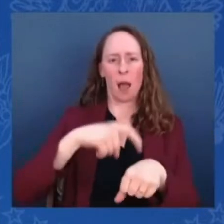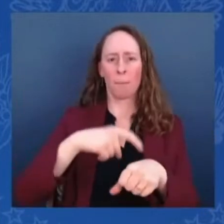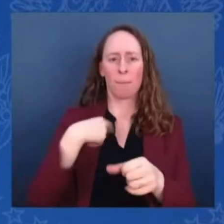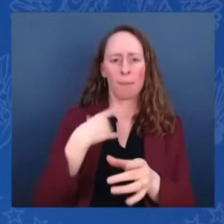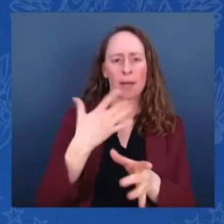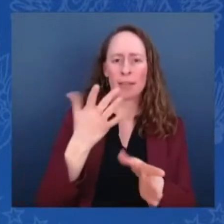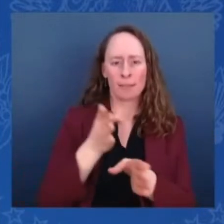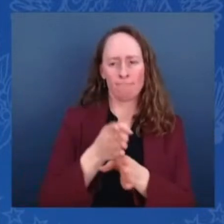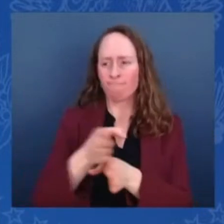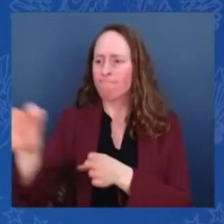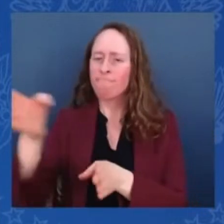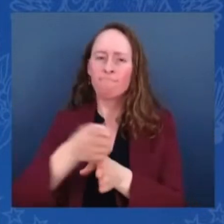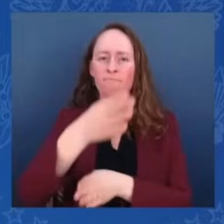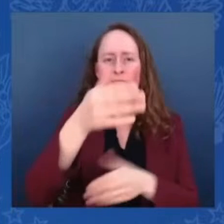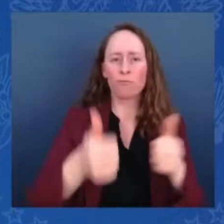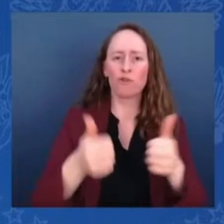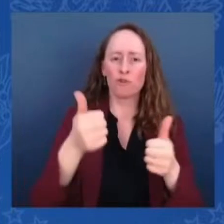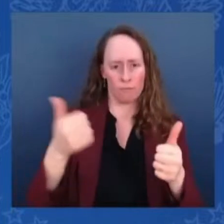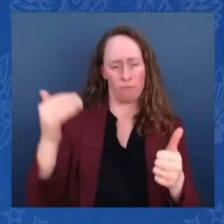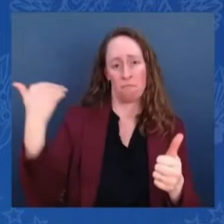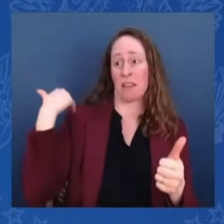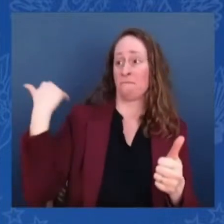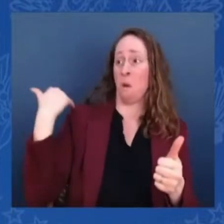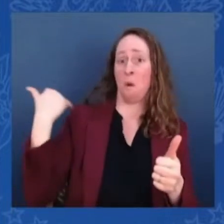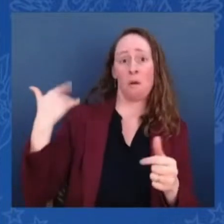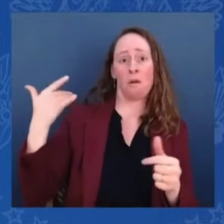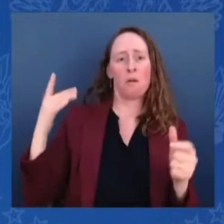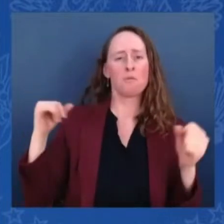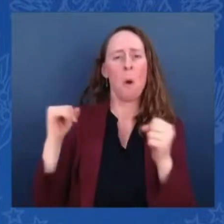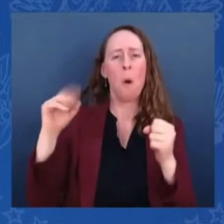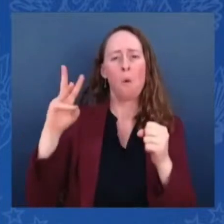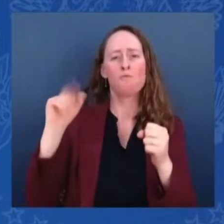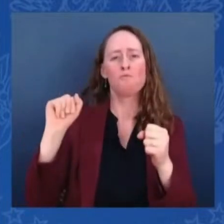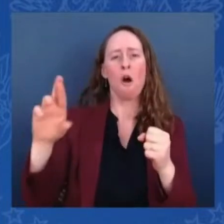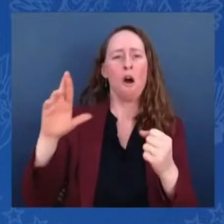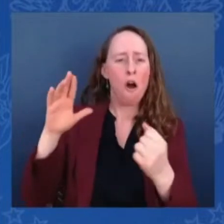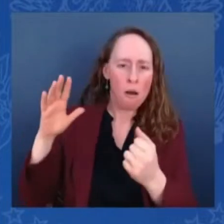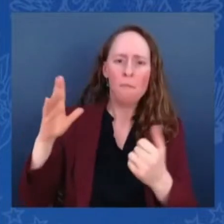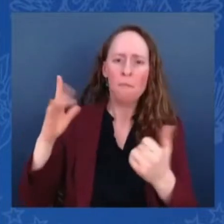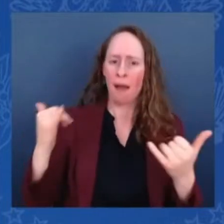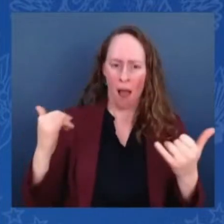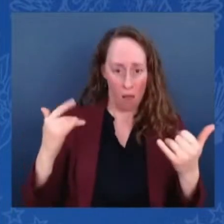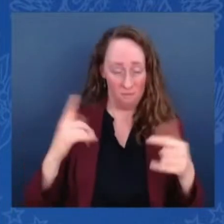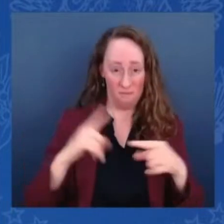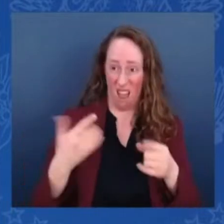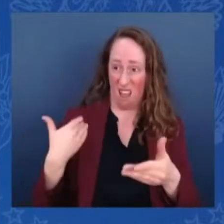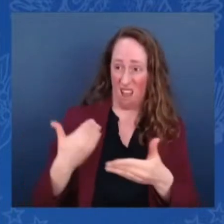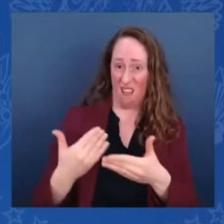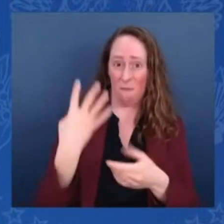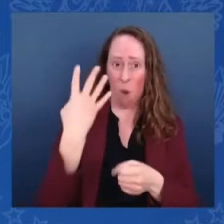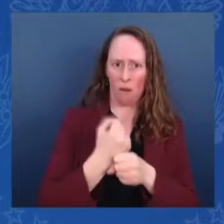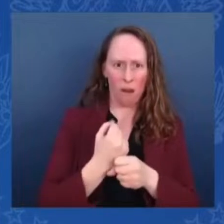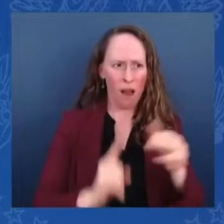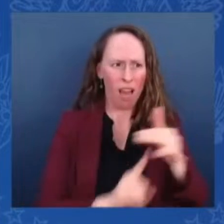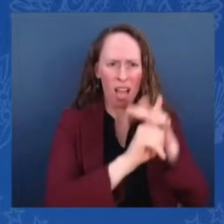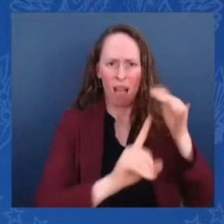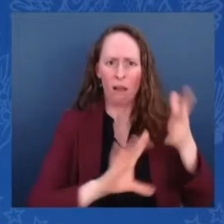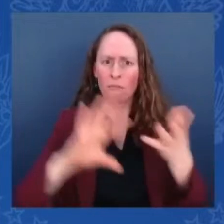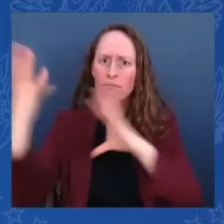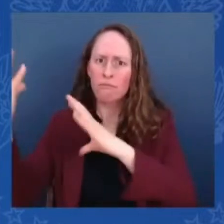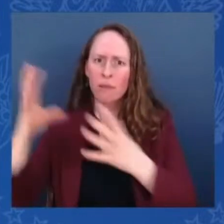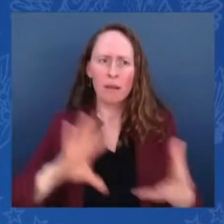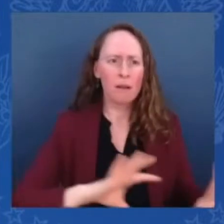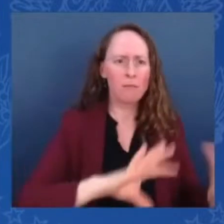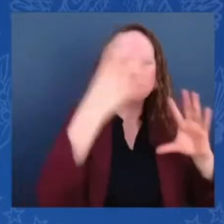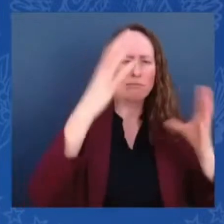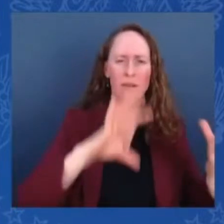In these 4 years, we faced crises that we've been tested. We've come through those tests stronger, in my view, than we entered